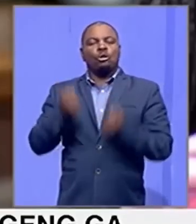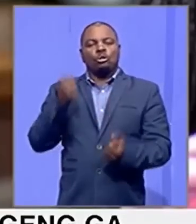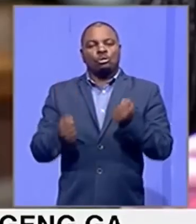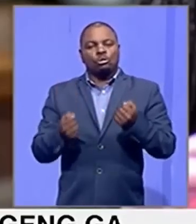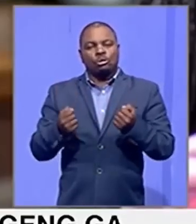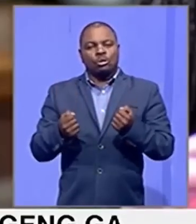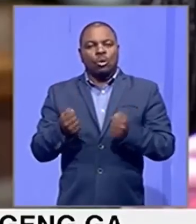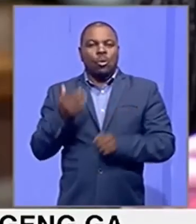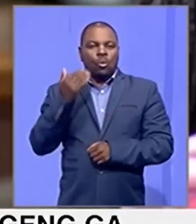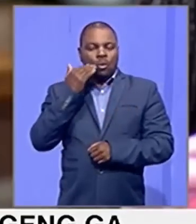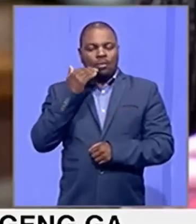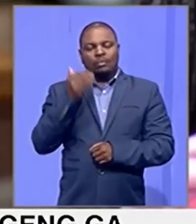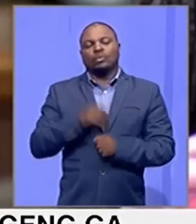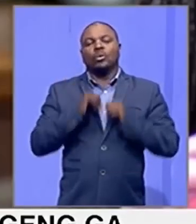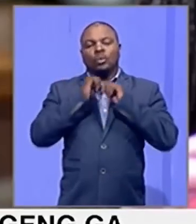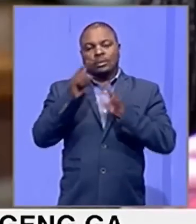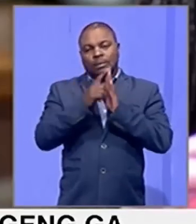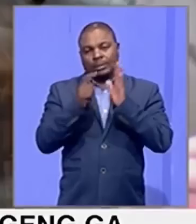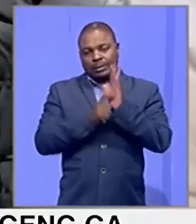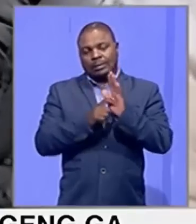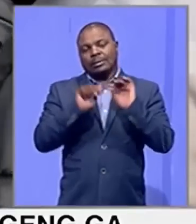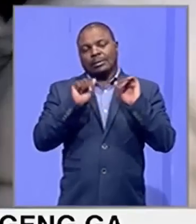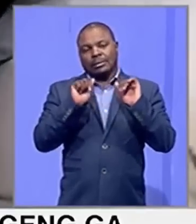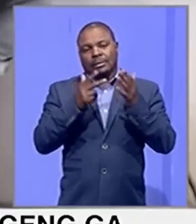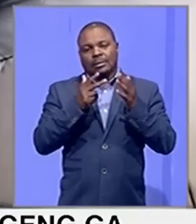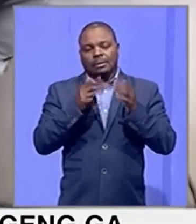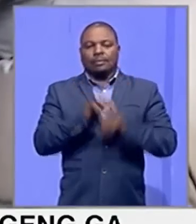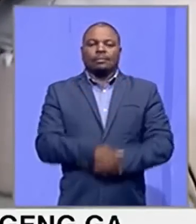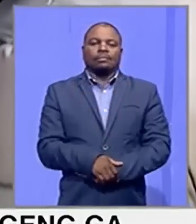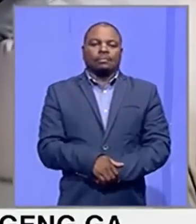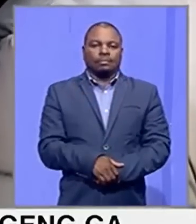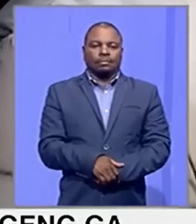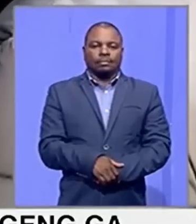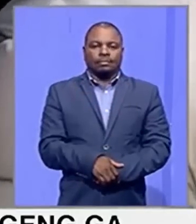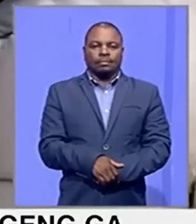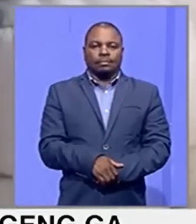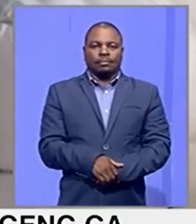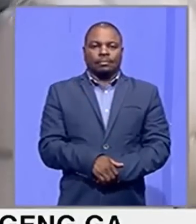Magistrata fa Phatwe a tlhola malatsi a le 8. Kamogelo Siekwi,